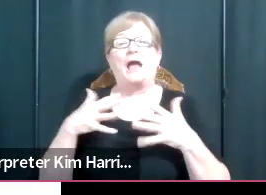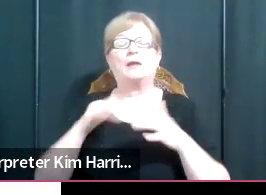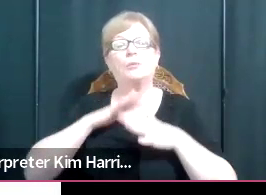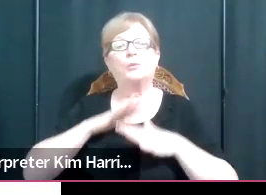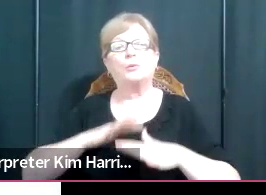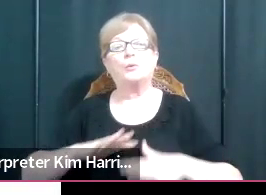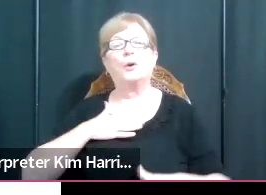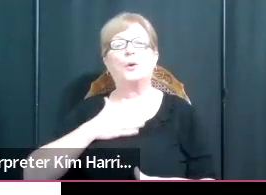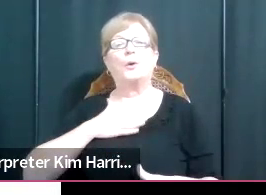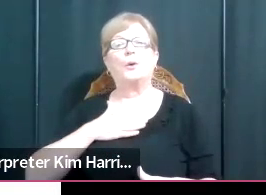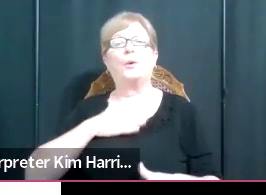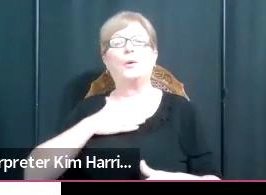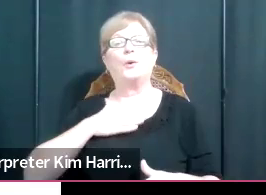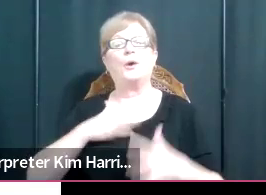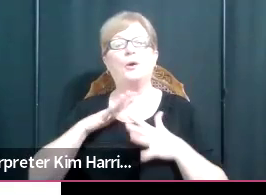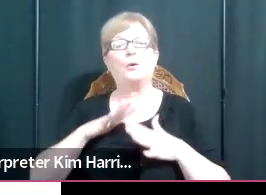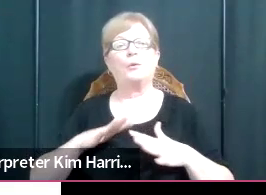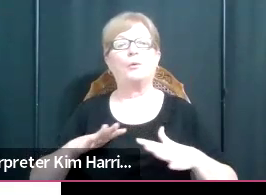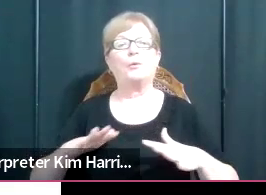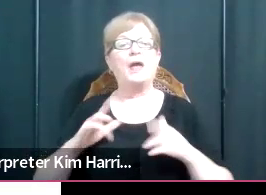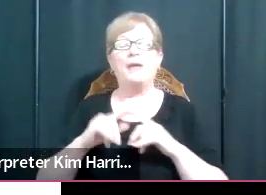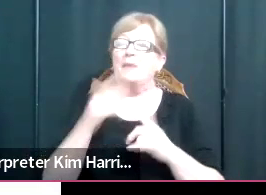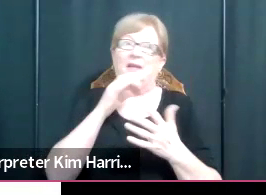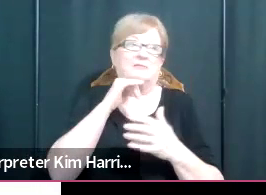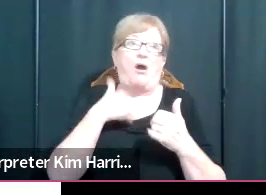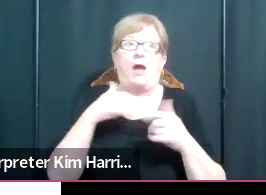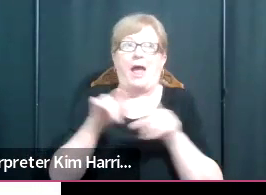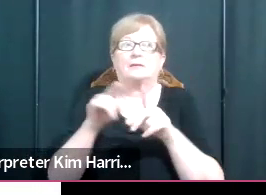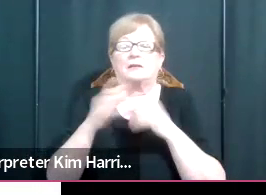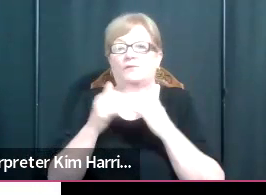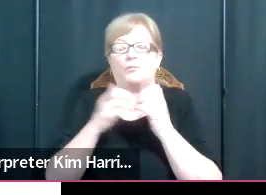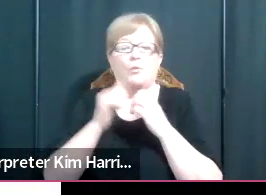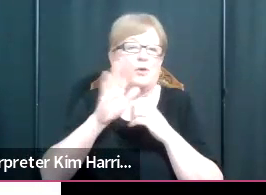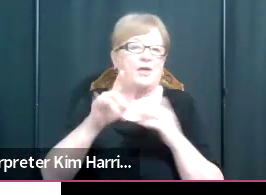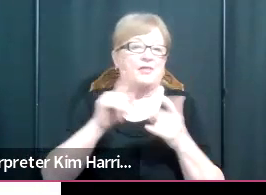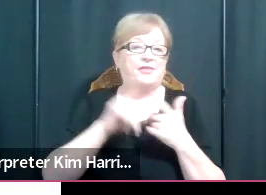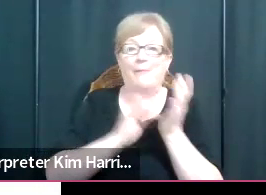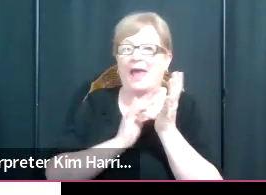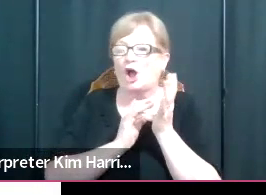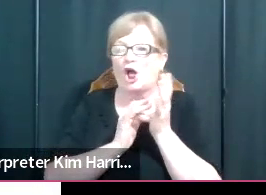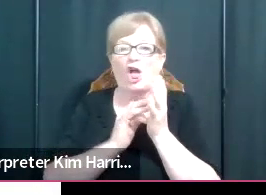lot of anxiety or maybe isn't as comfortable with medical options,